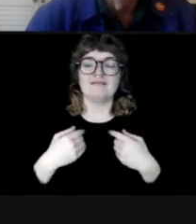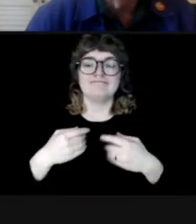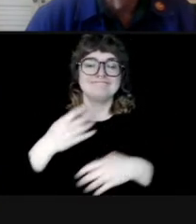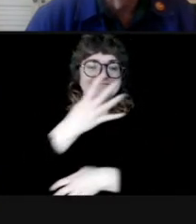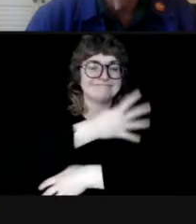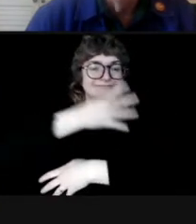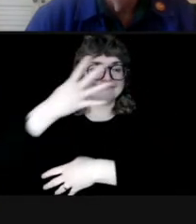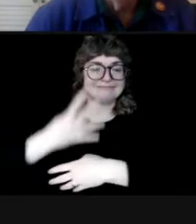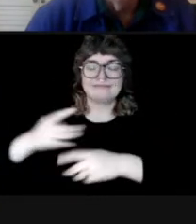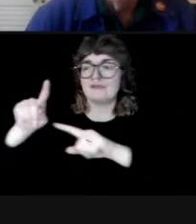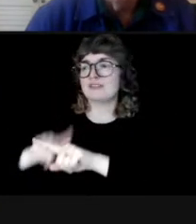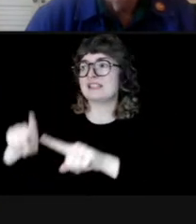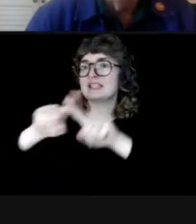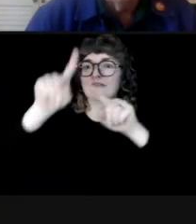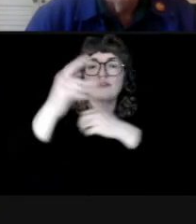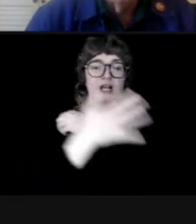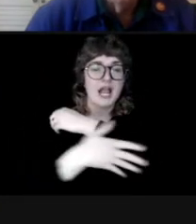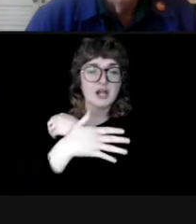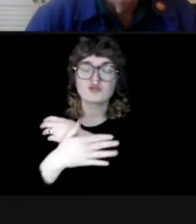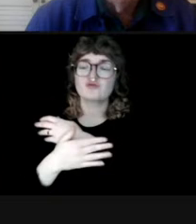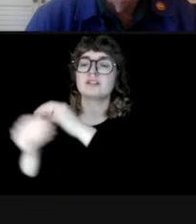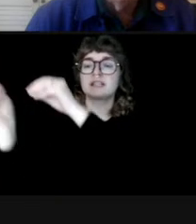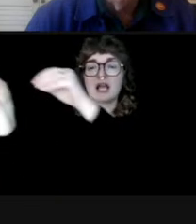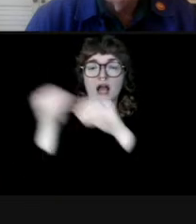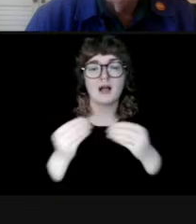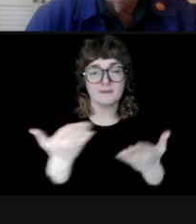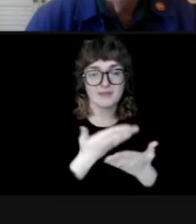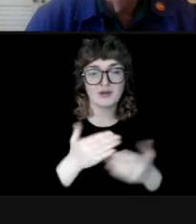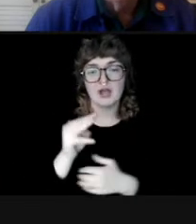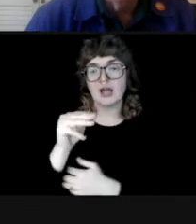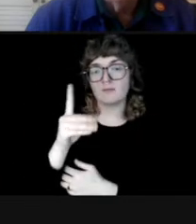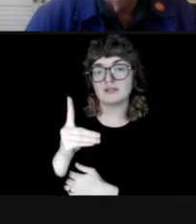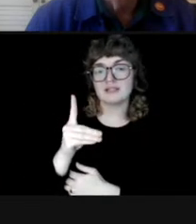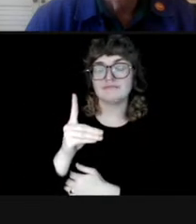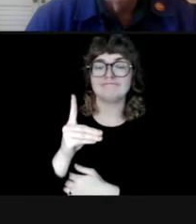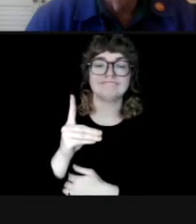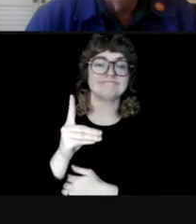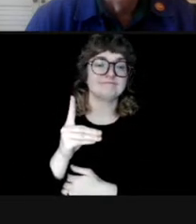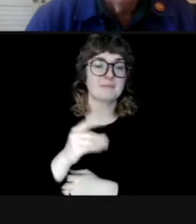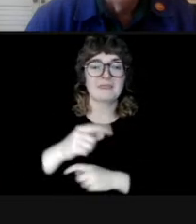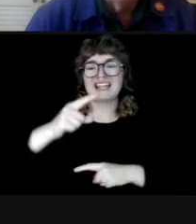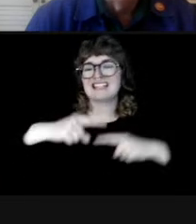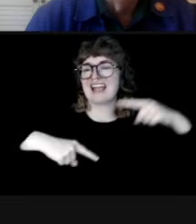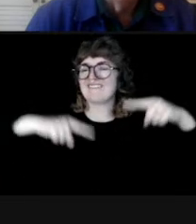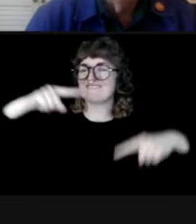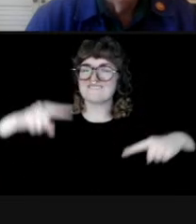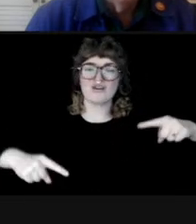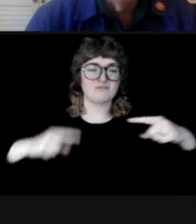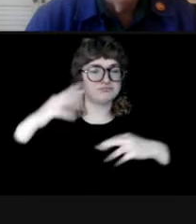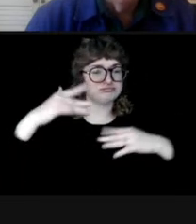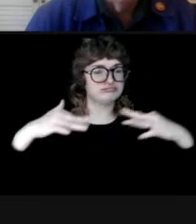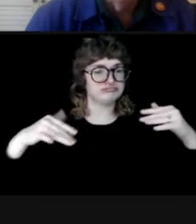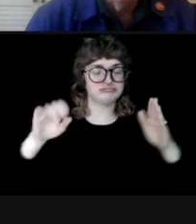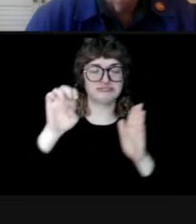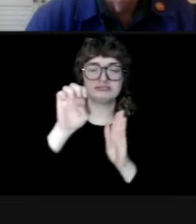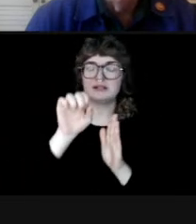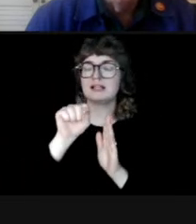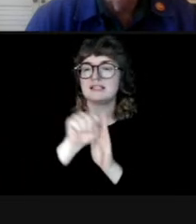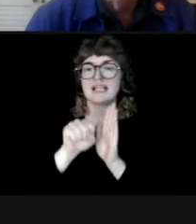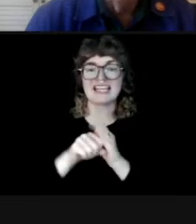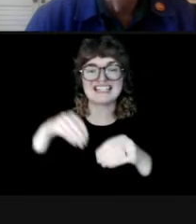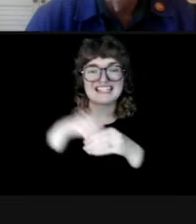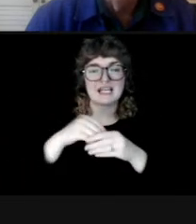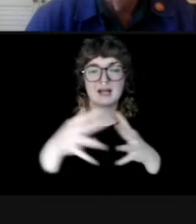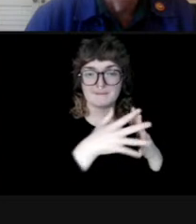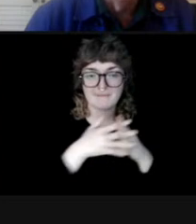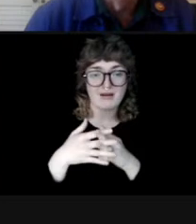with newcomers throughout the country. Maryland has become one of the most diverse states in the nation, but it's difficult to find